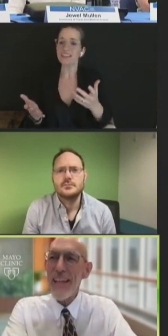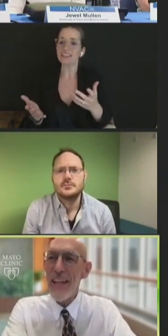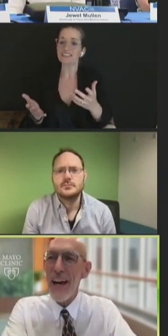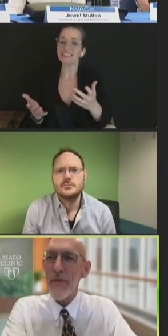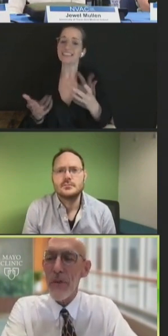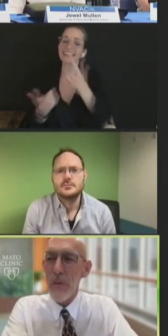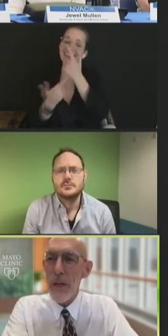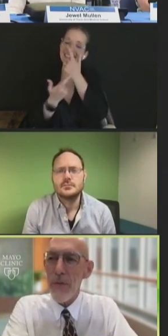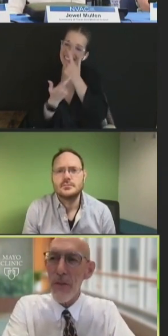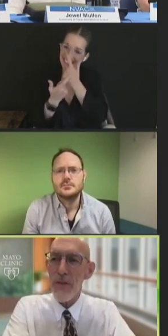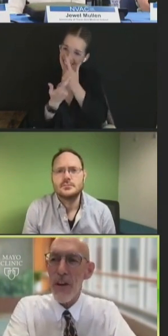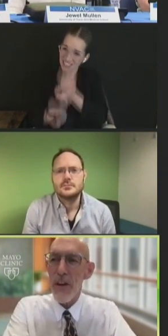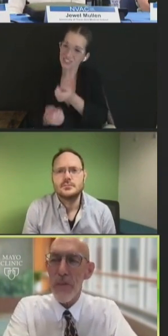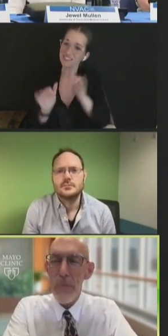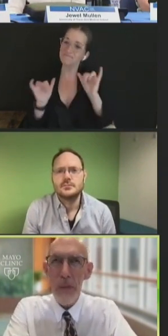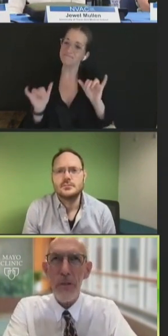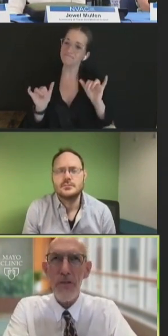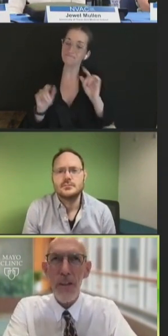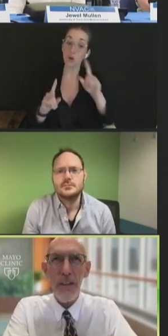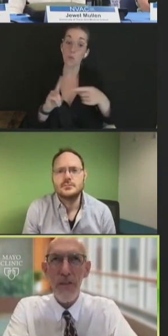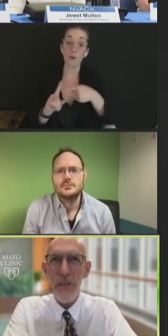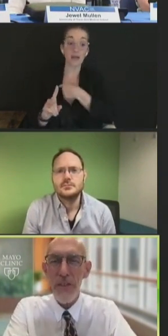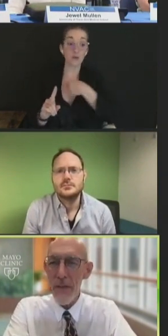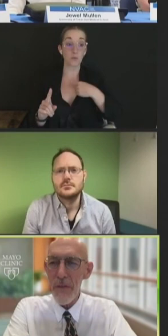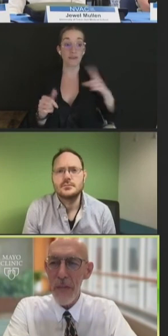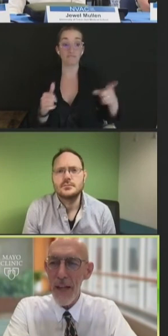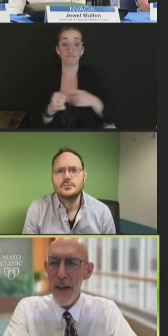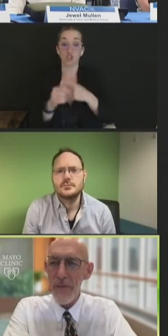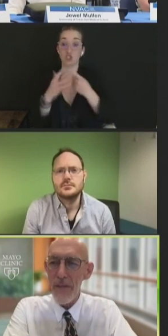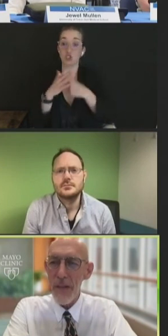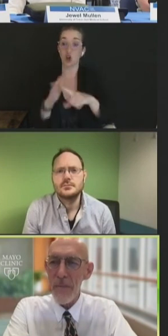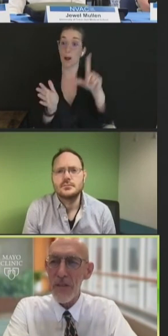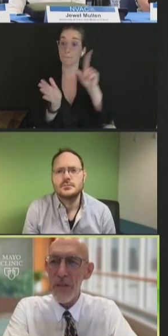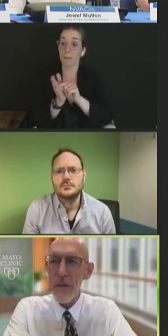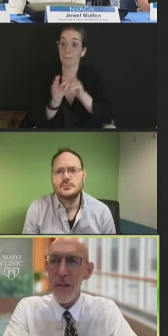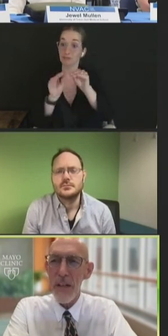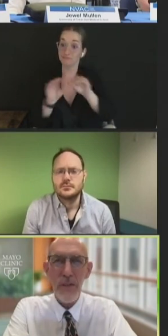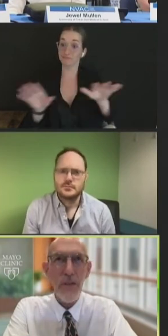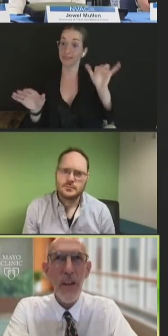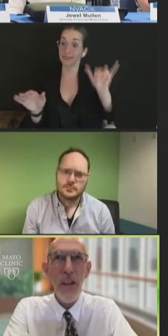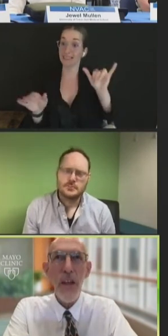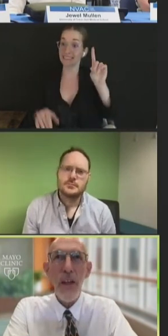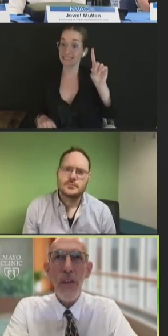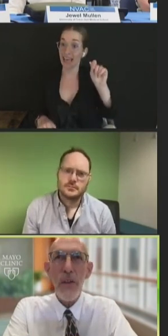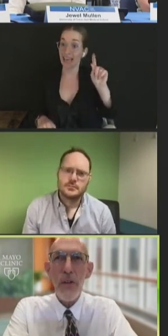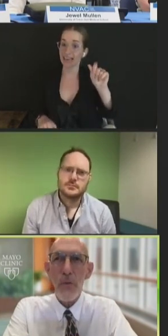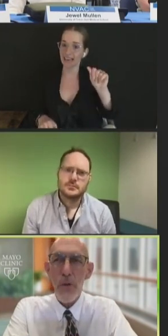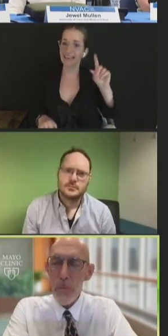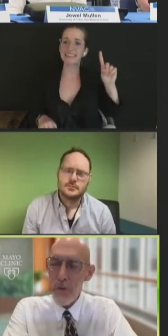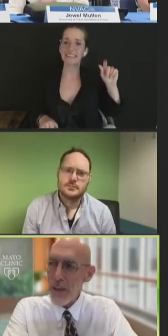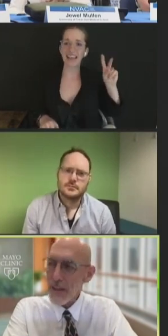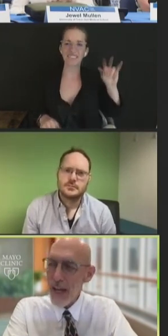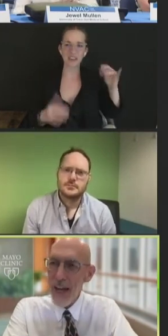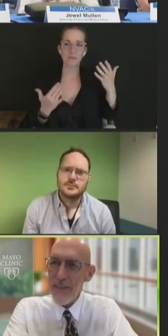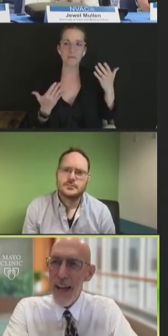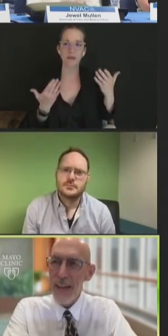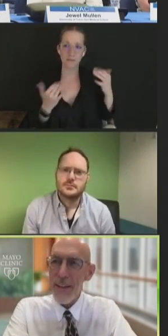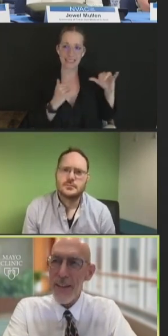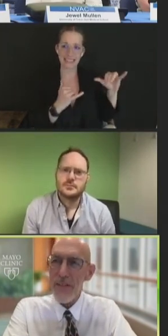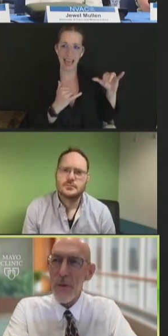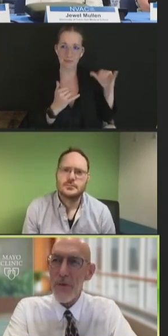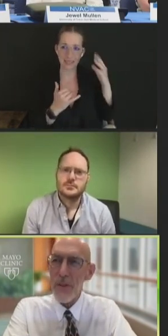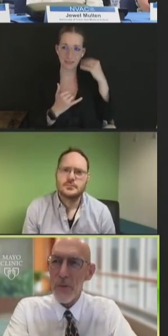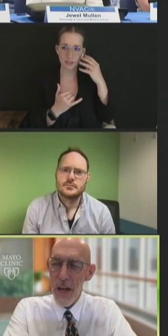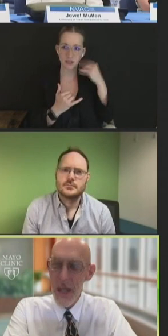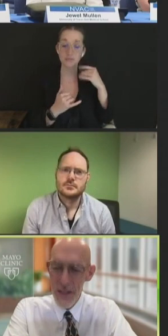Interestingly enough, when we first started publishing this, and David might have the same experience, the groups that contacted